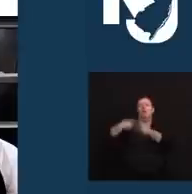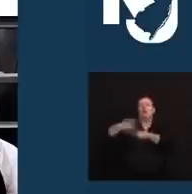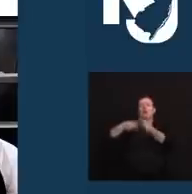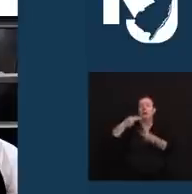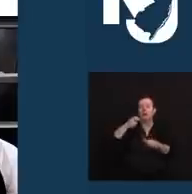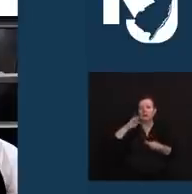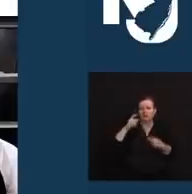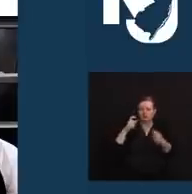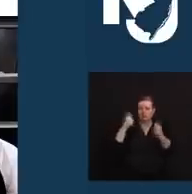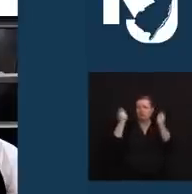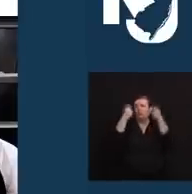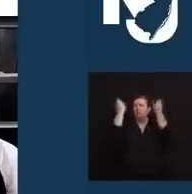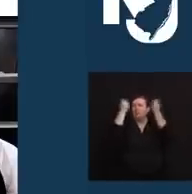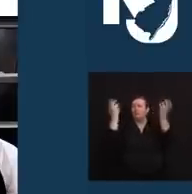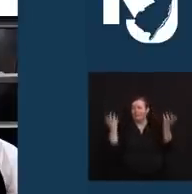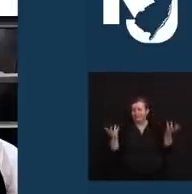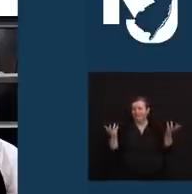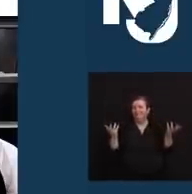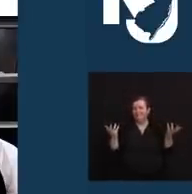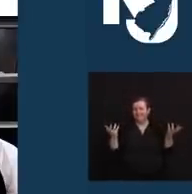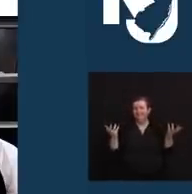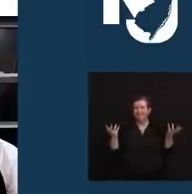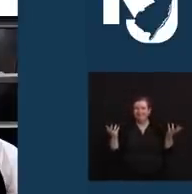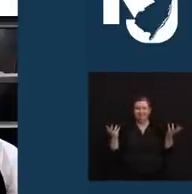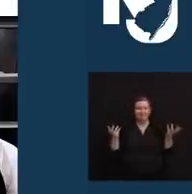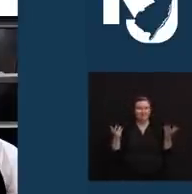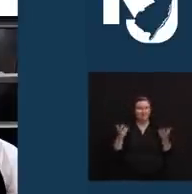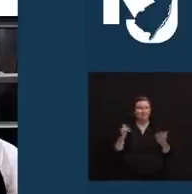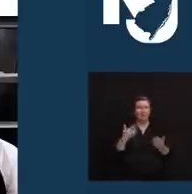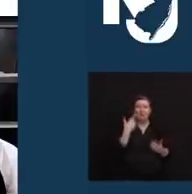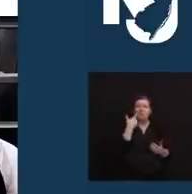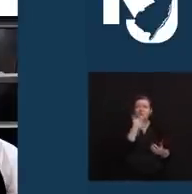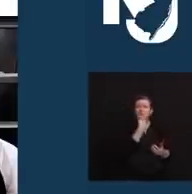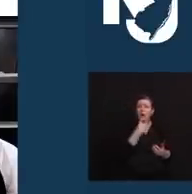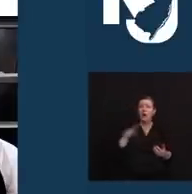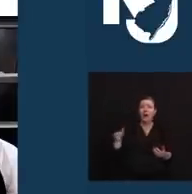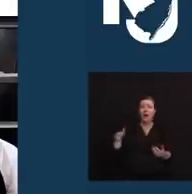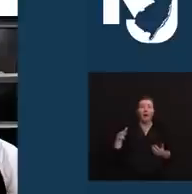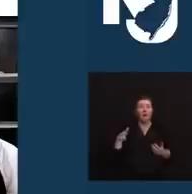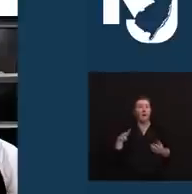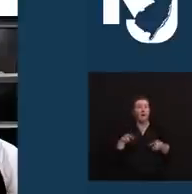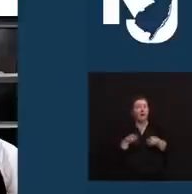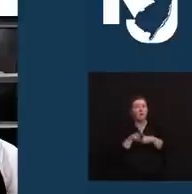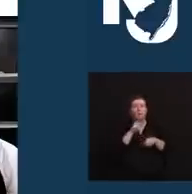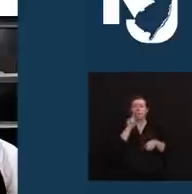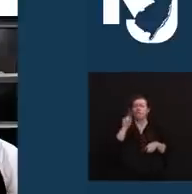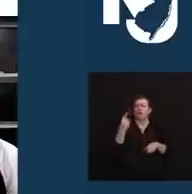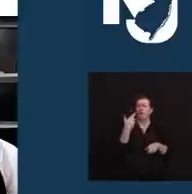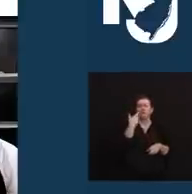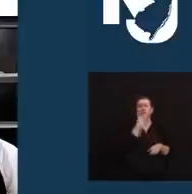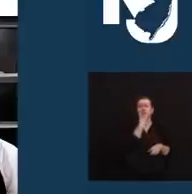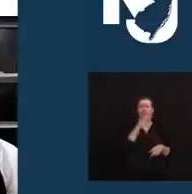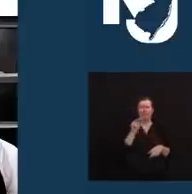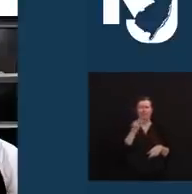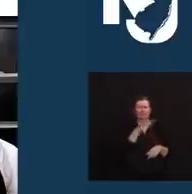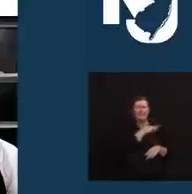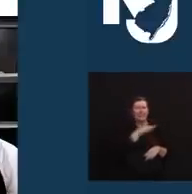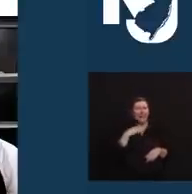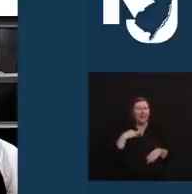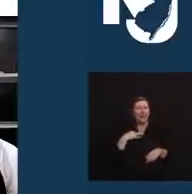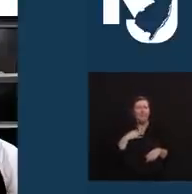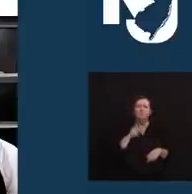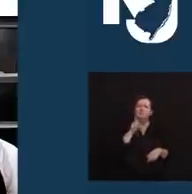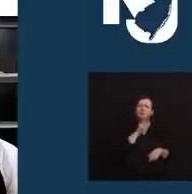that restaurant, by the way, also serves a greater purpose. In particular, most of her staff are single